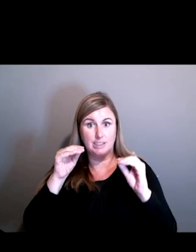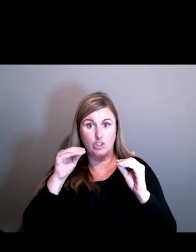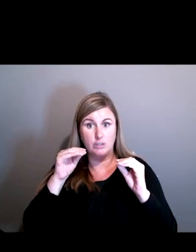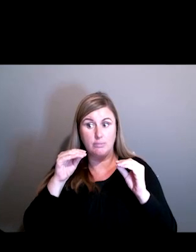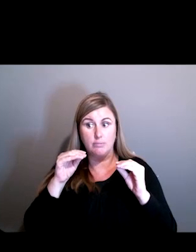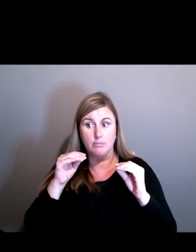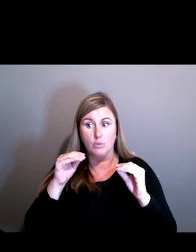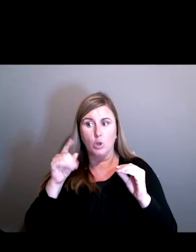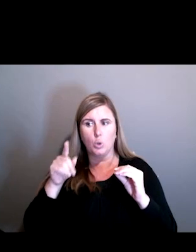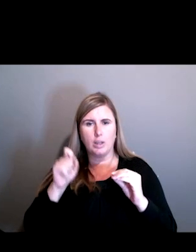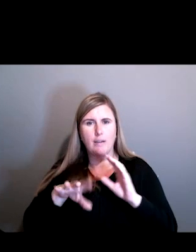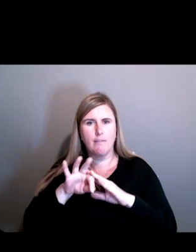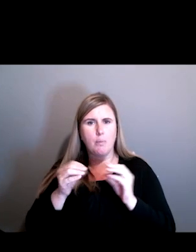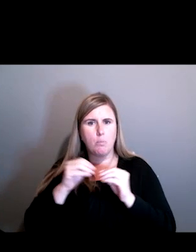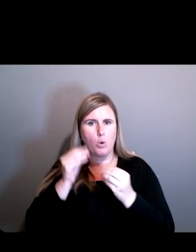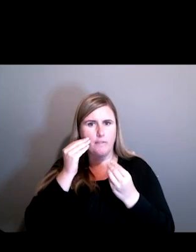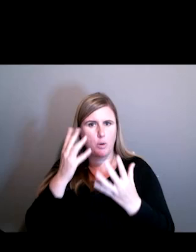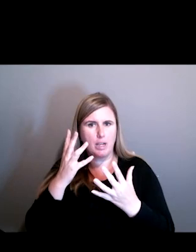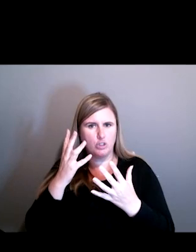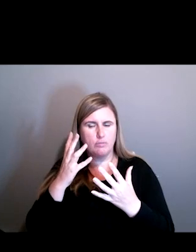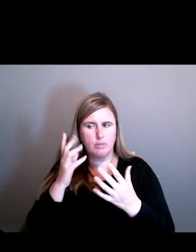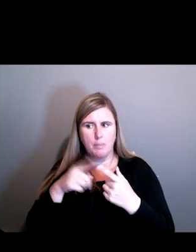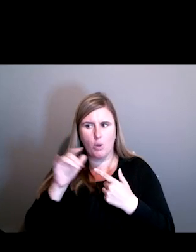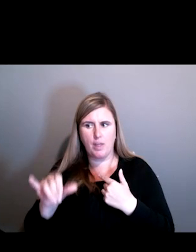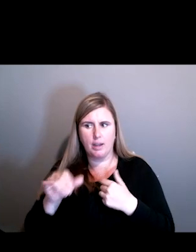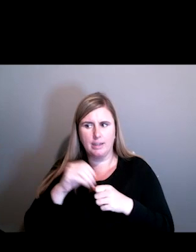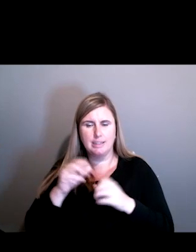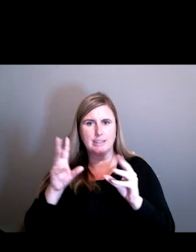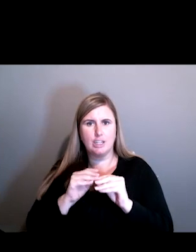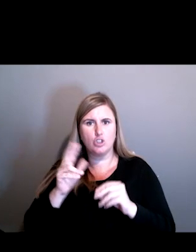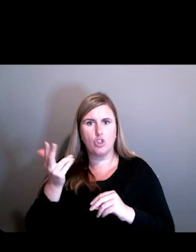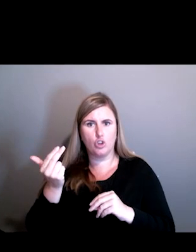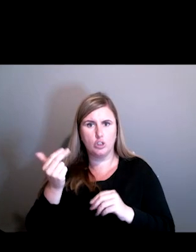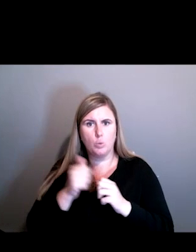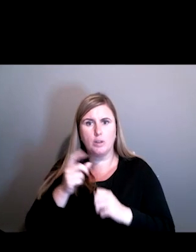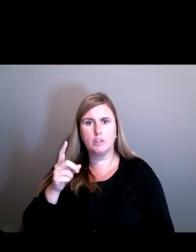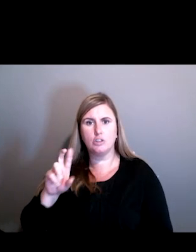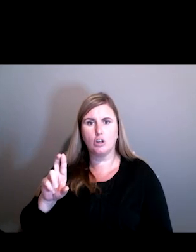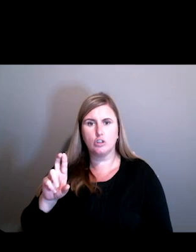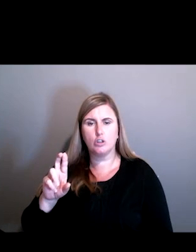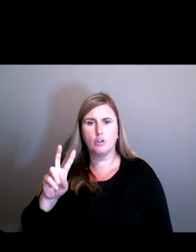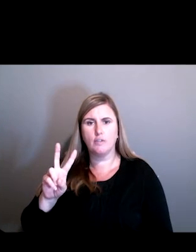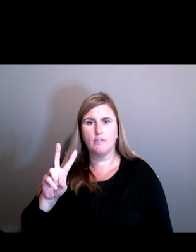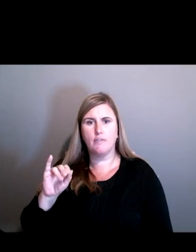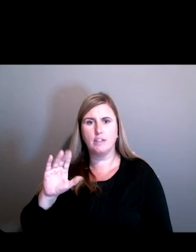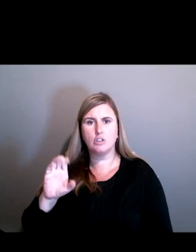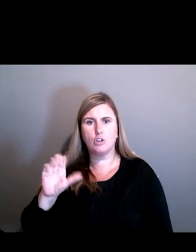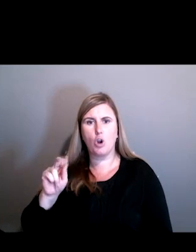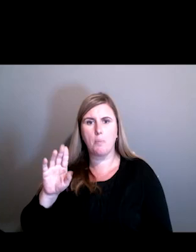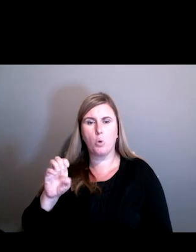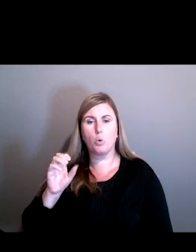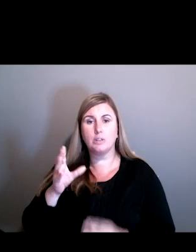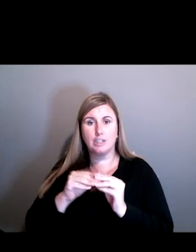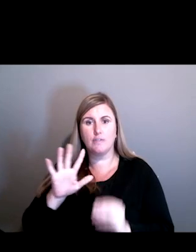that form of errorless teaching, you can find out more information about that in session 13 with